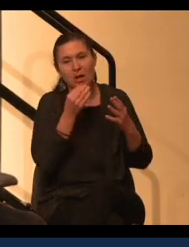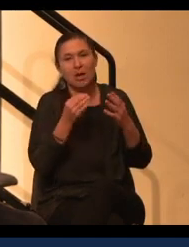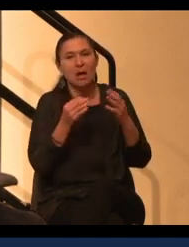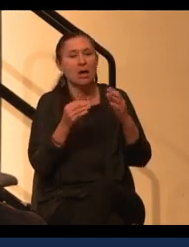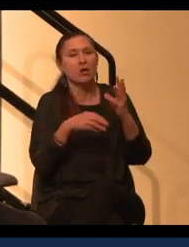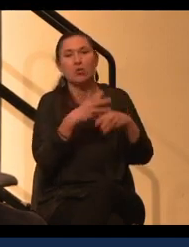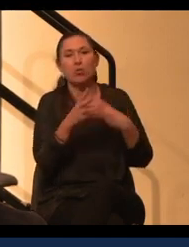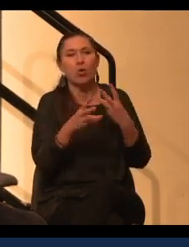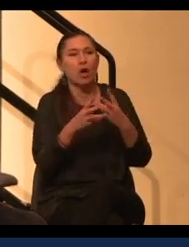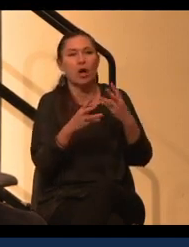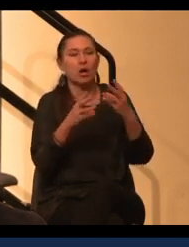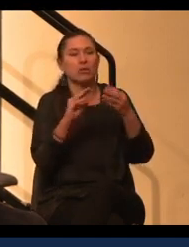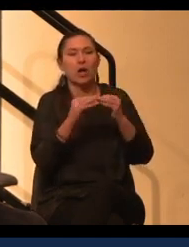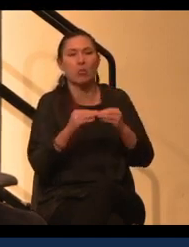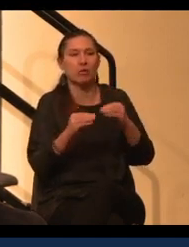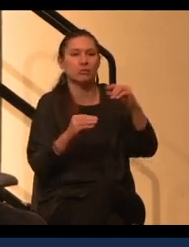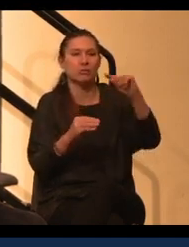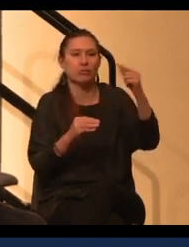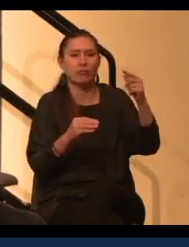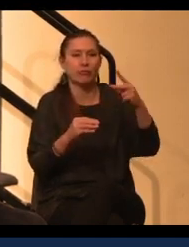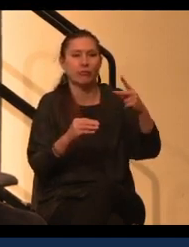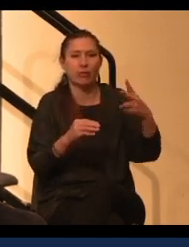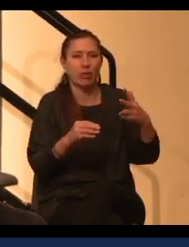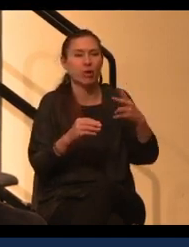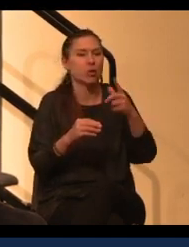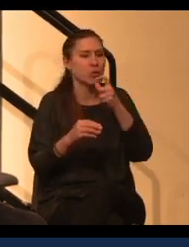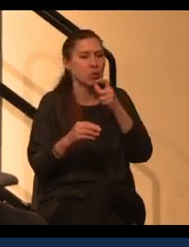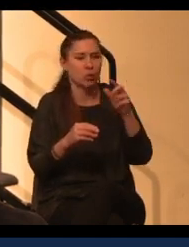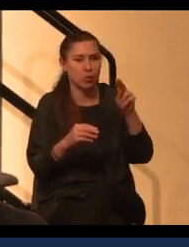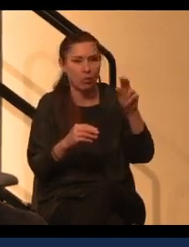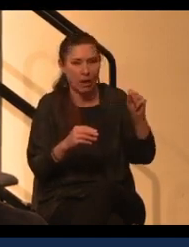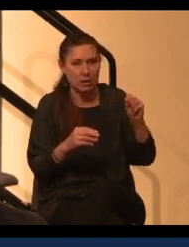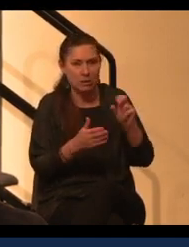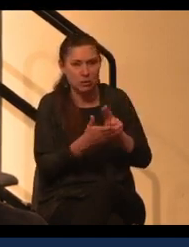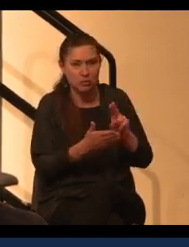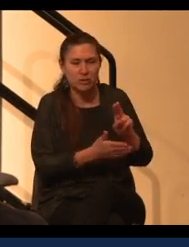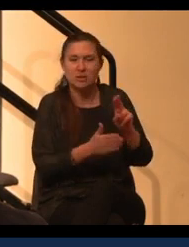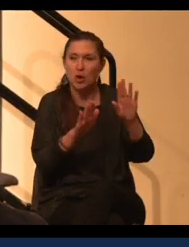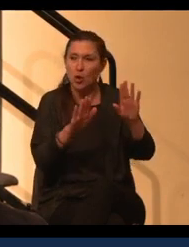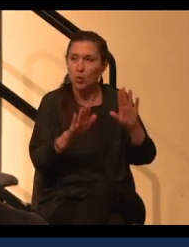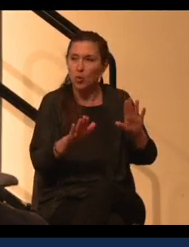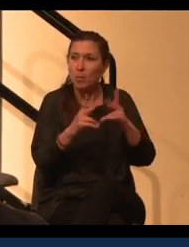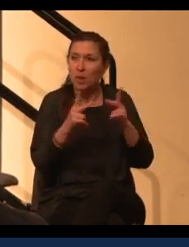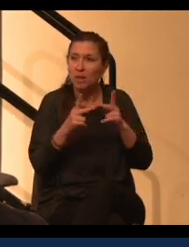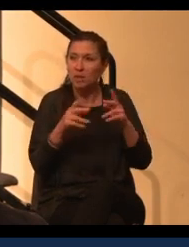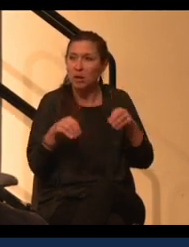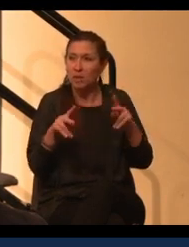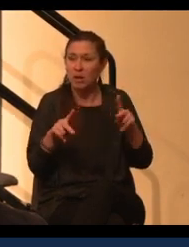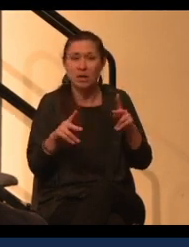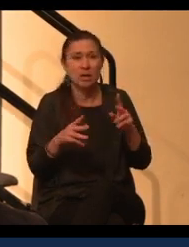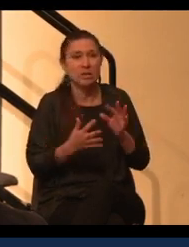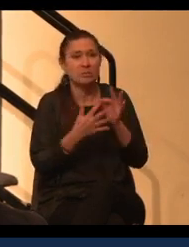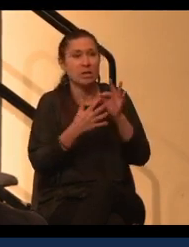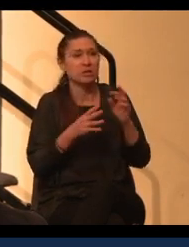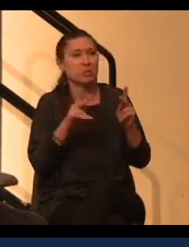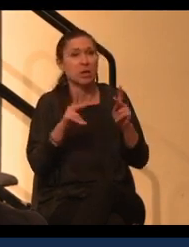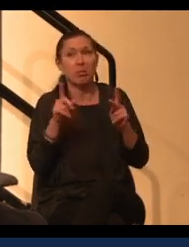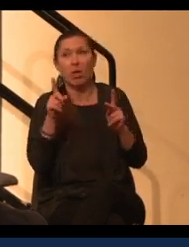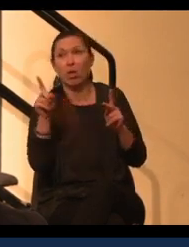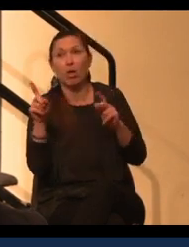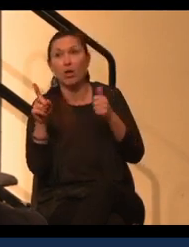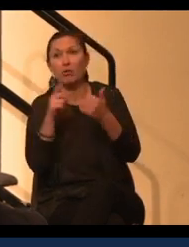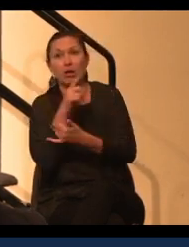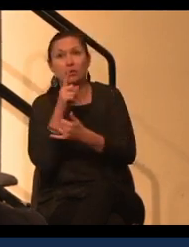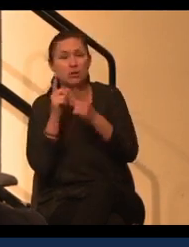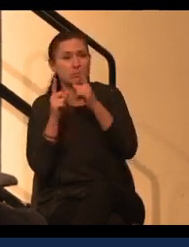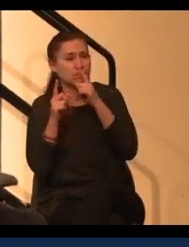We have high-quality programs where we still are a great place of opportunity, especially for those in places of the world that don't have